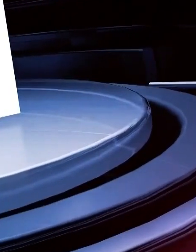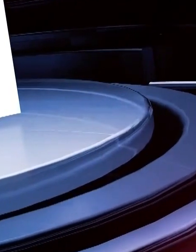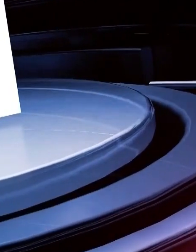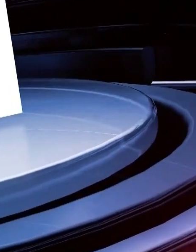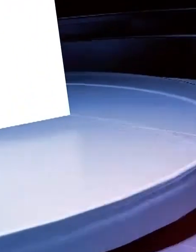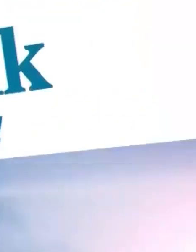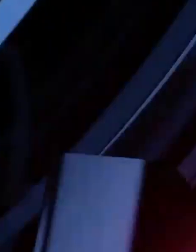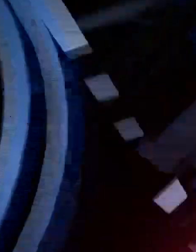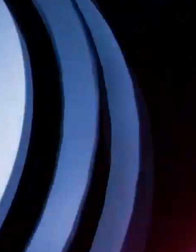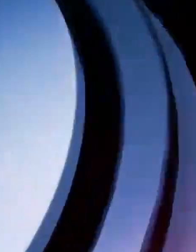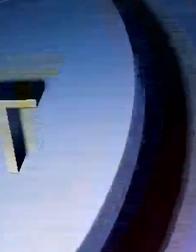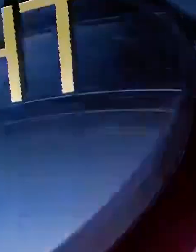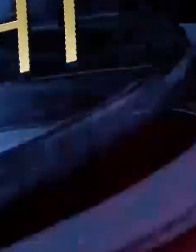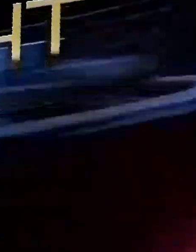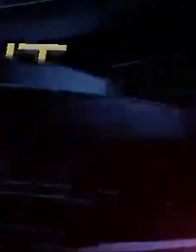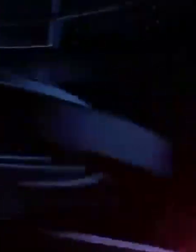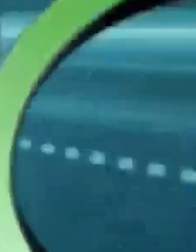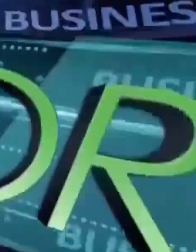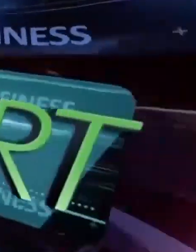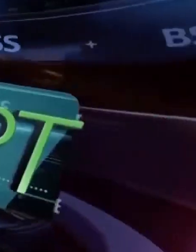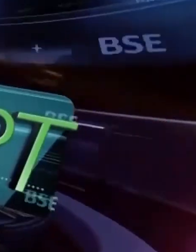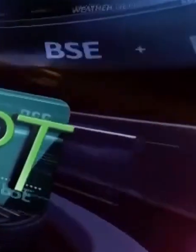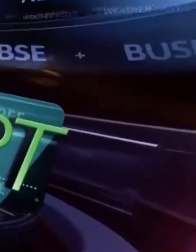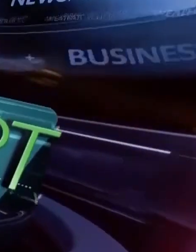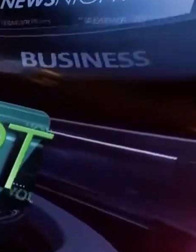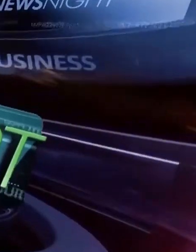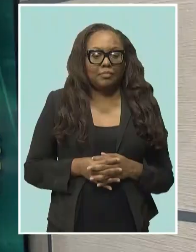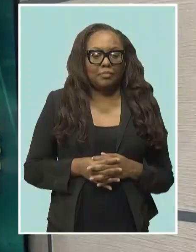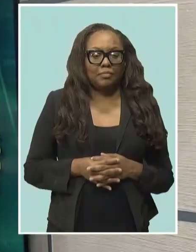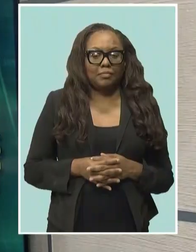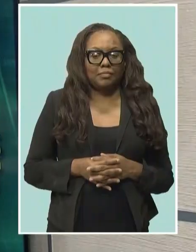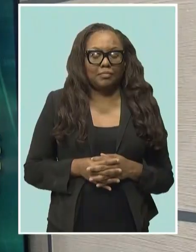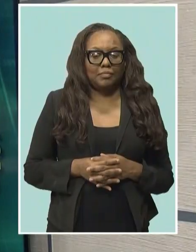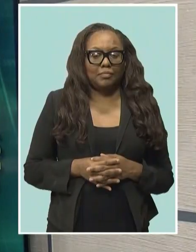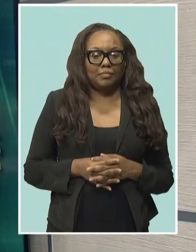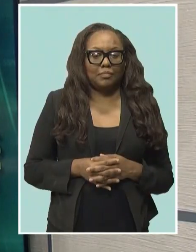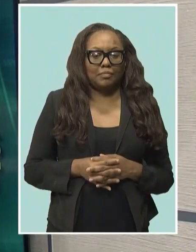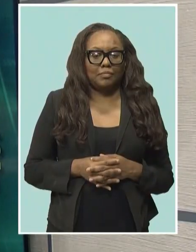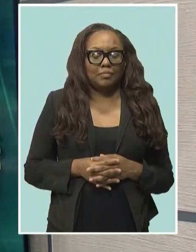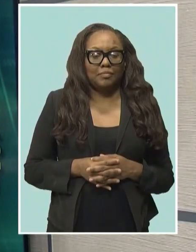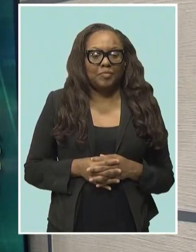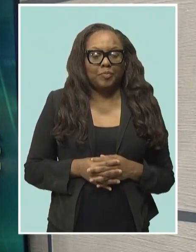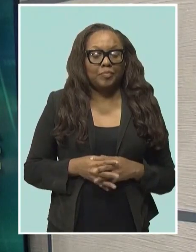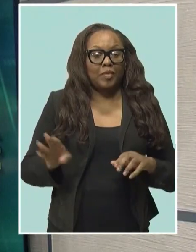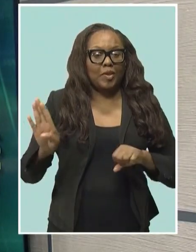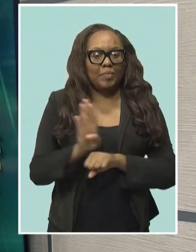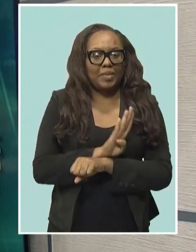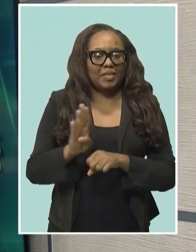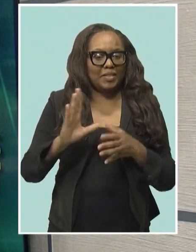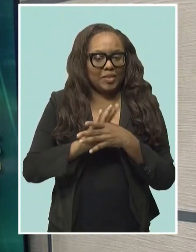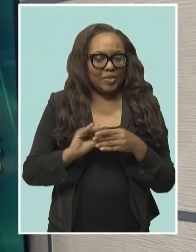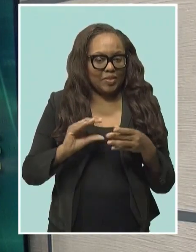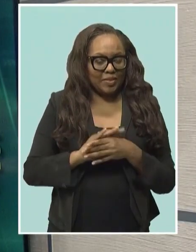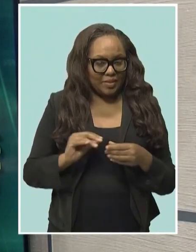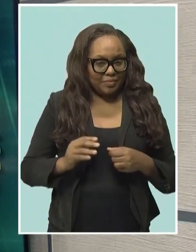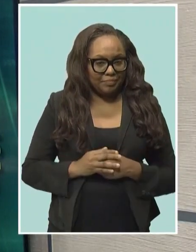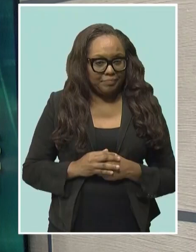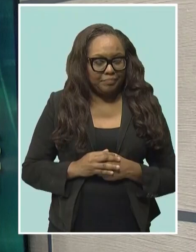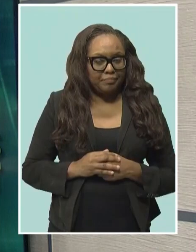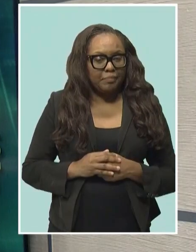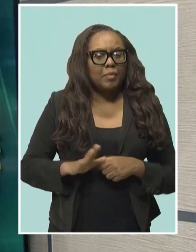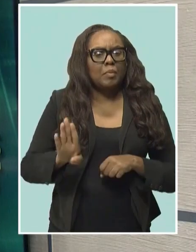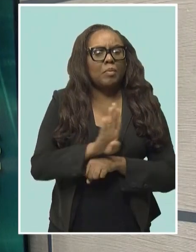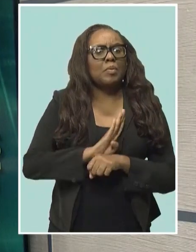We're the one for you. In Business Tonight, we're hearing that Barbados can no